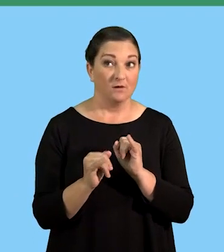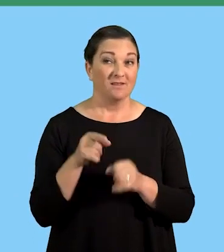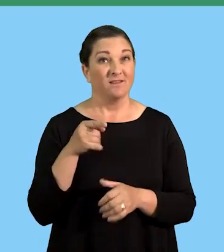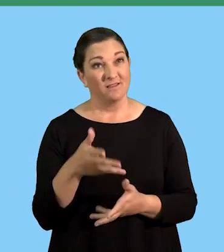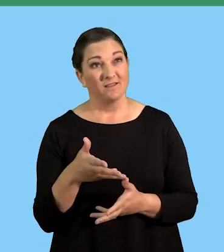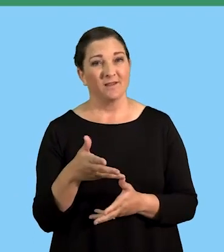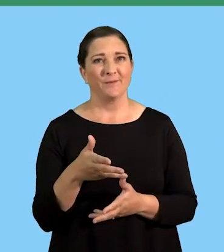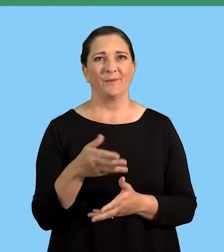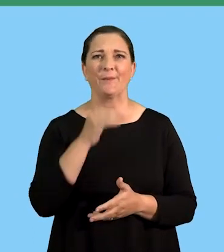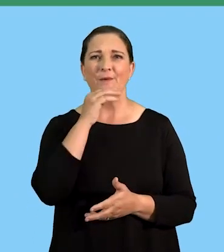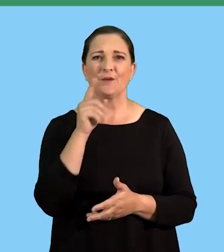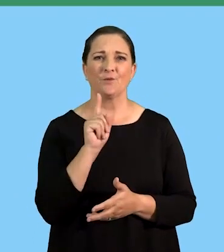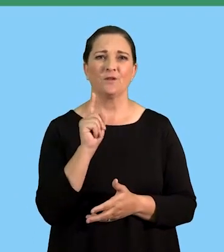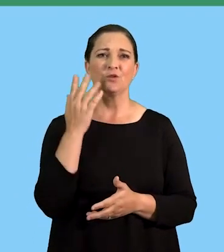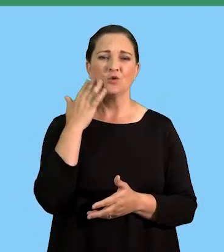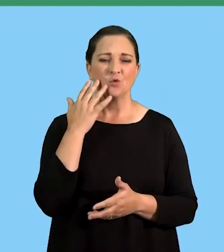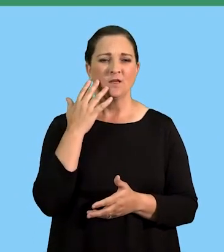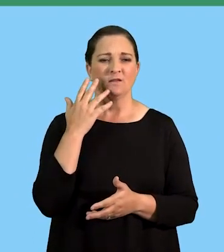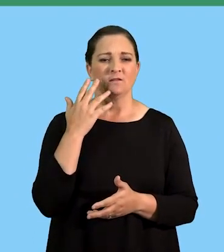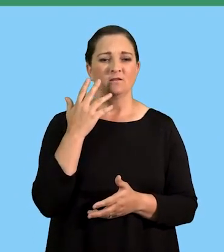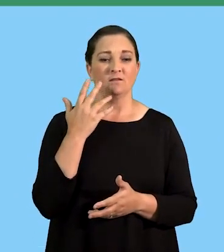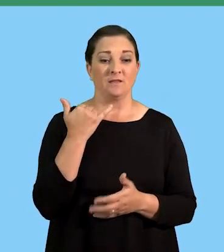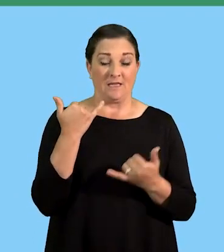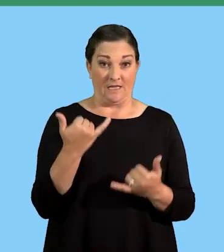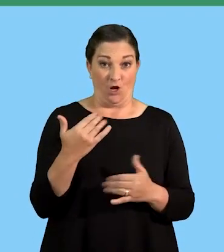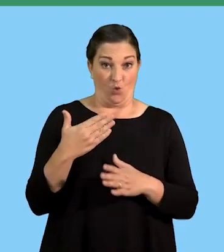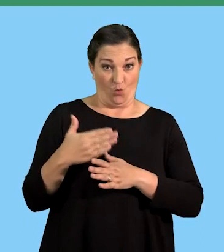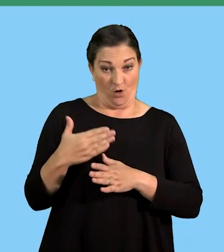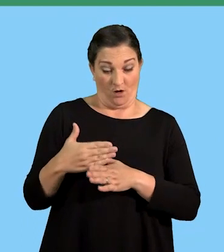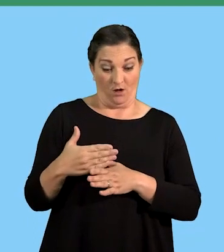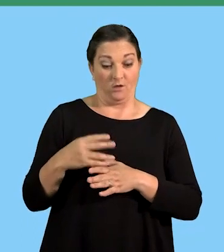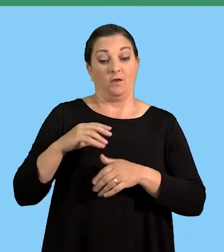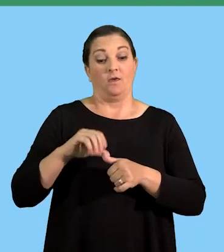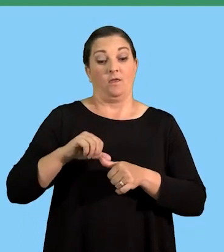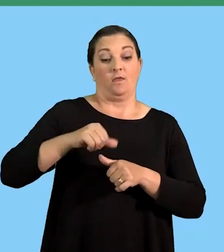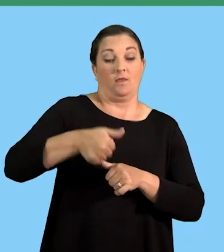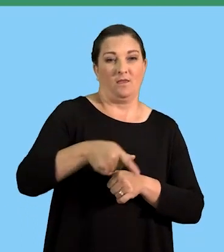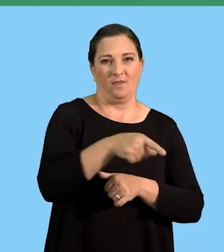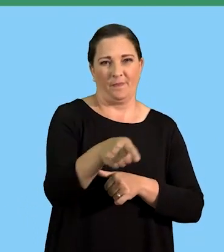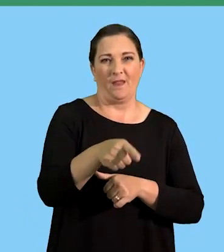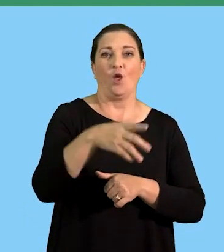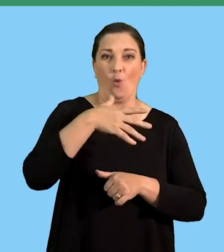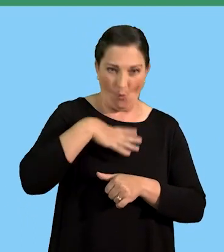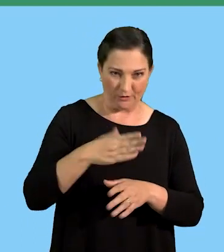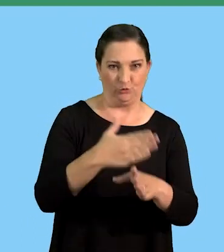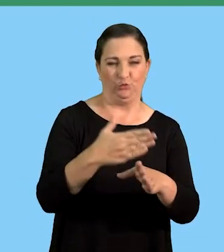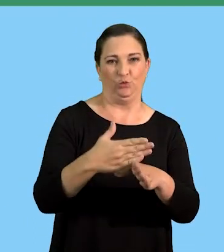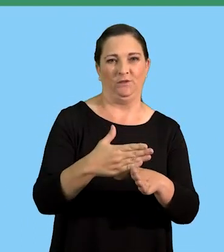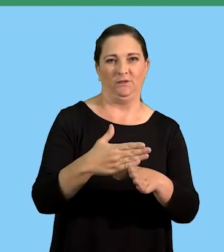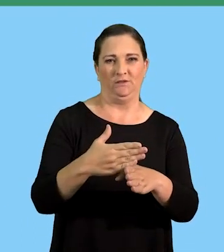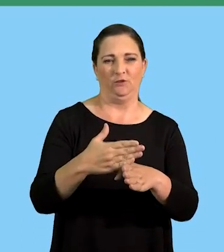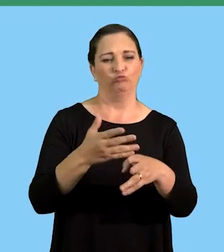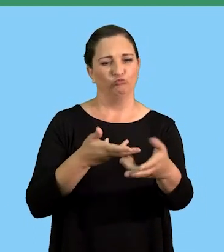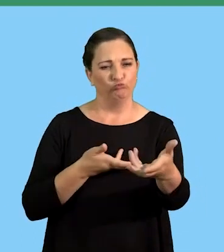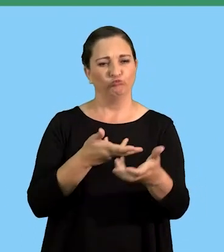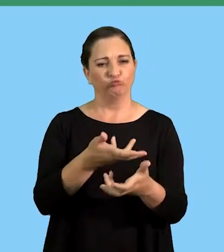defined as something that takes place between the employer and a prospective candidate